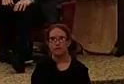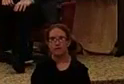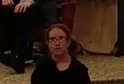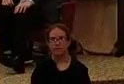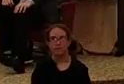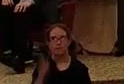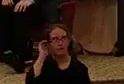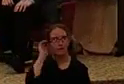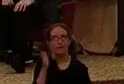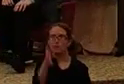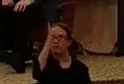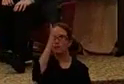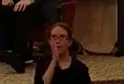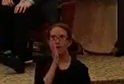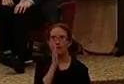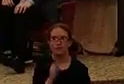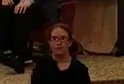we hear God